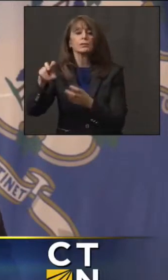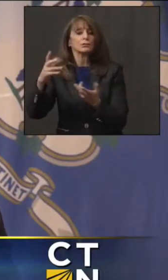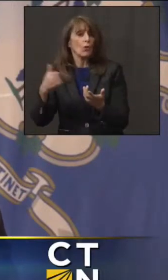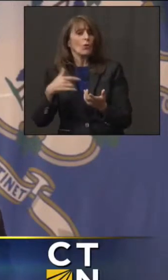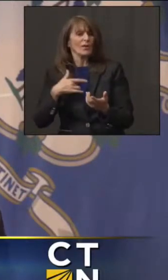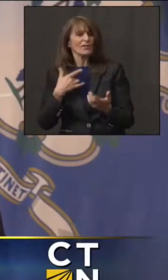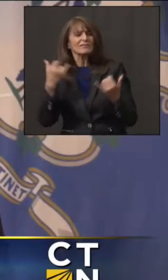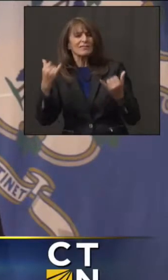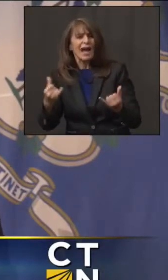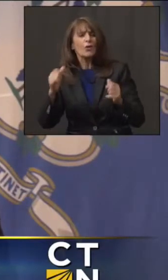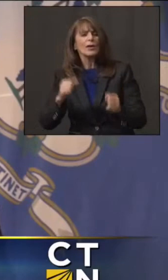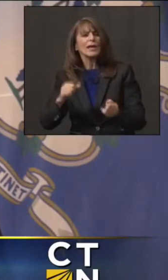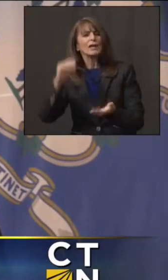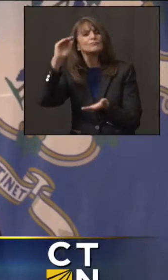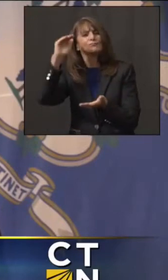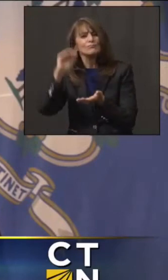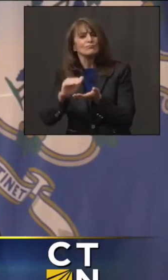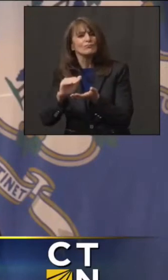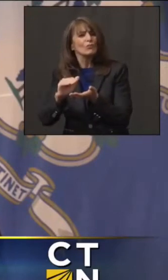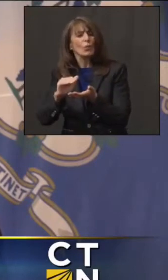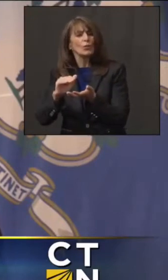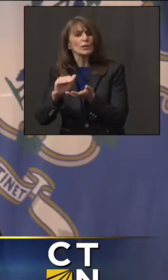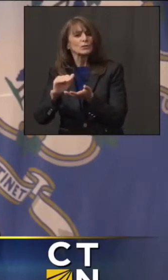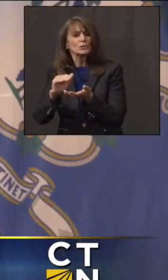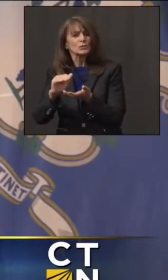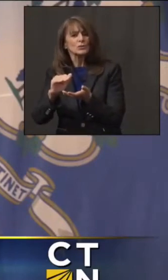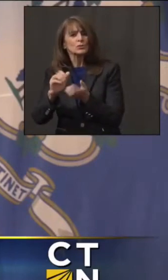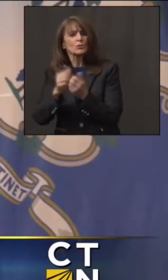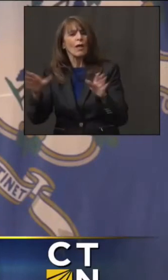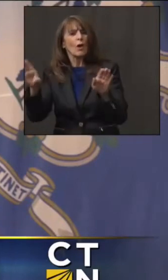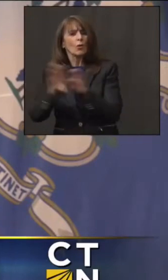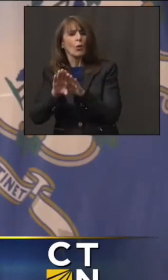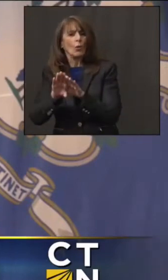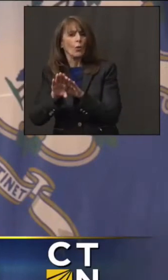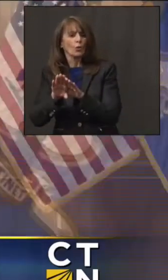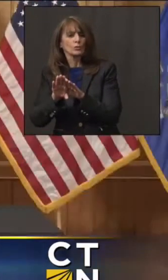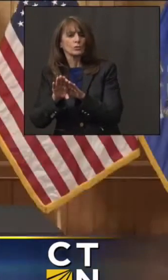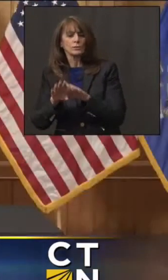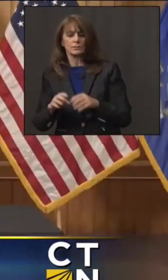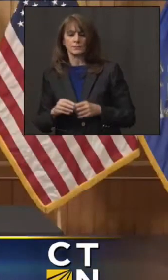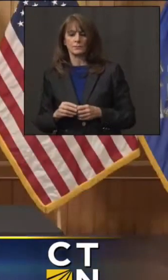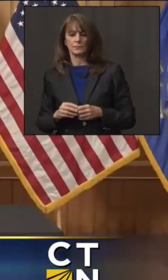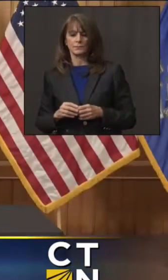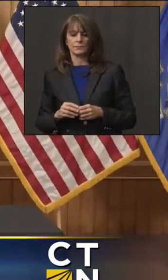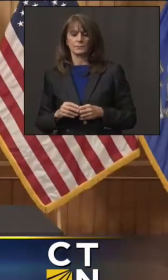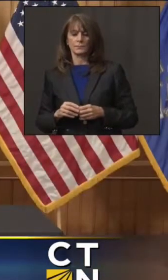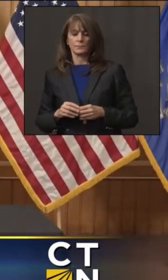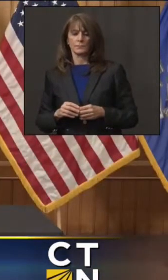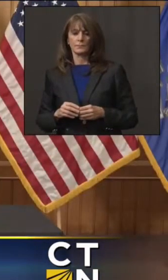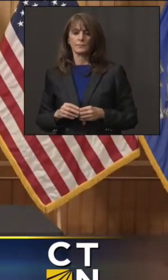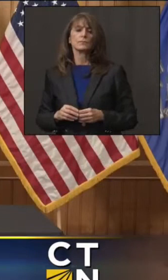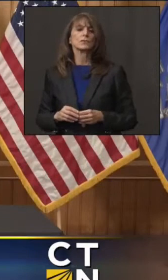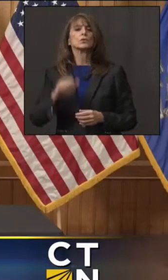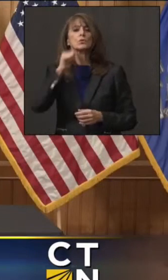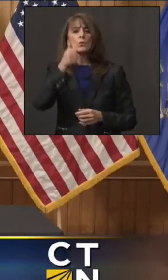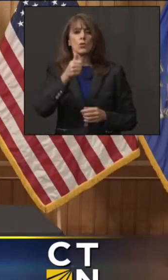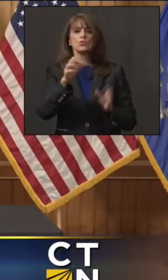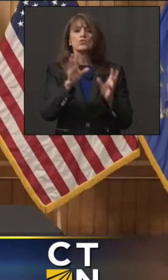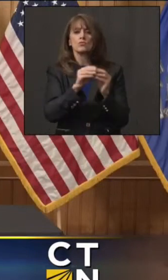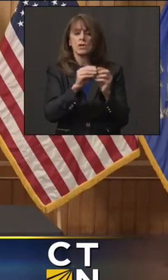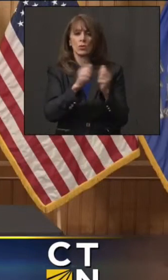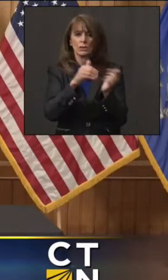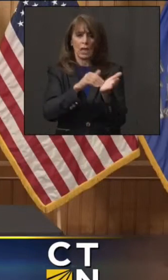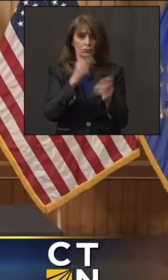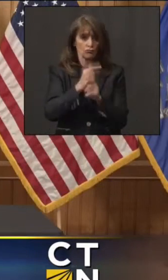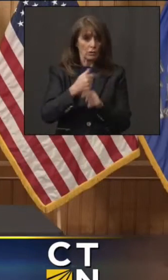without necessarily closing down other pieces of the economy. And you said that you're meeting with those doctors tomorrow, is that